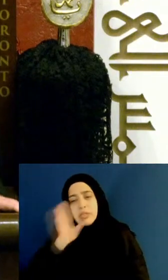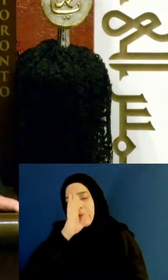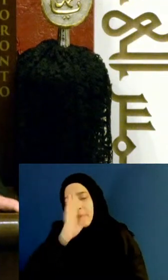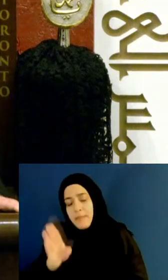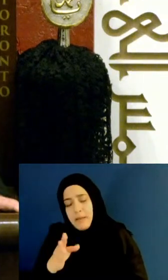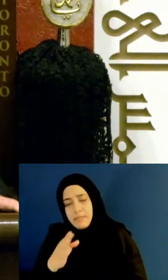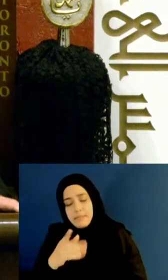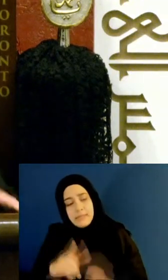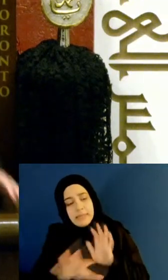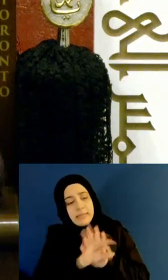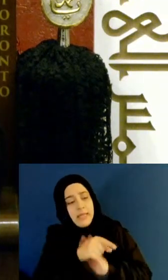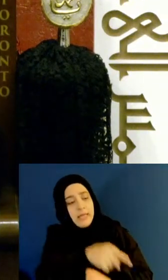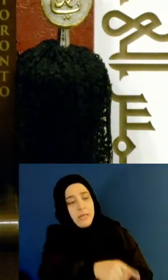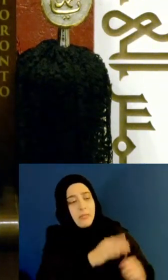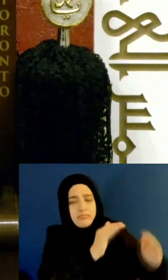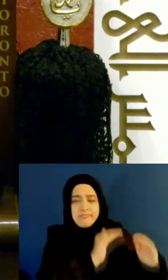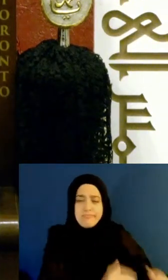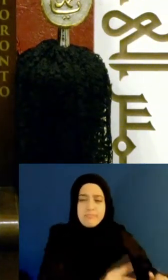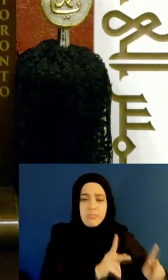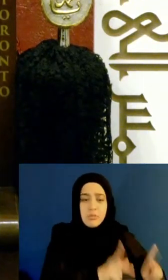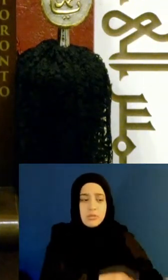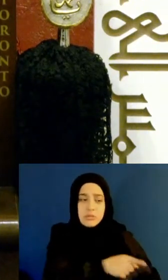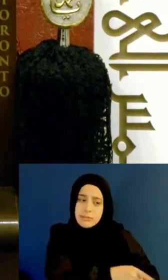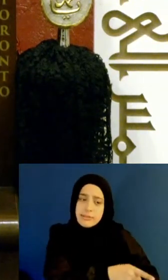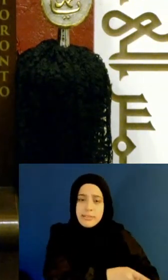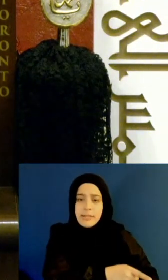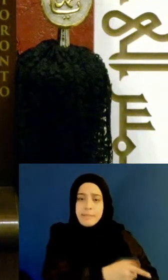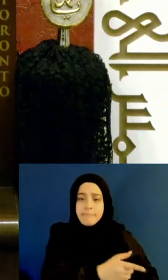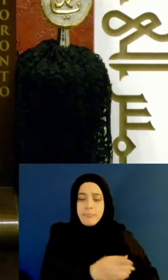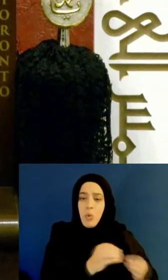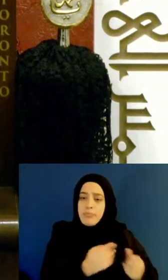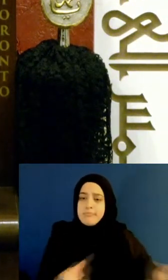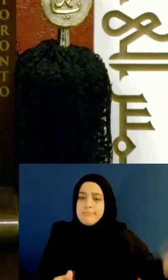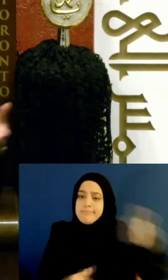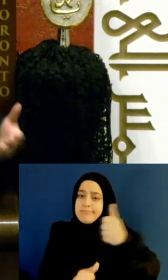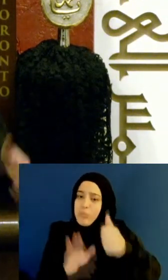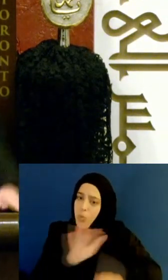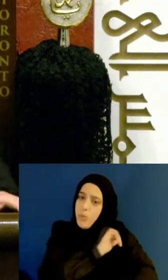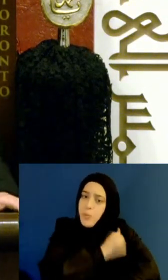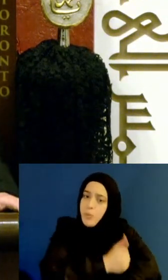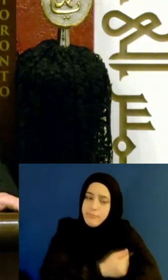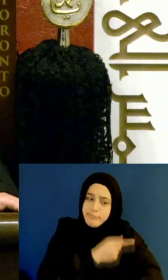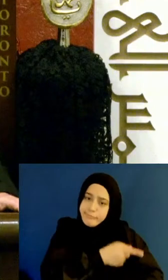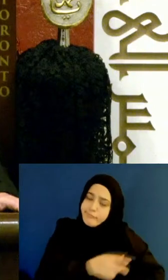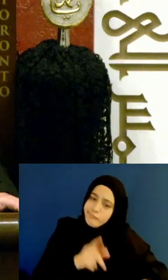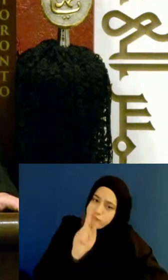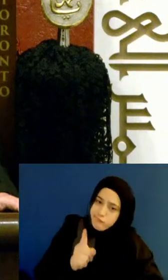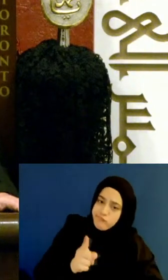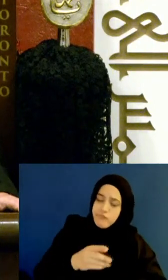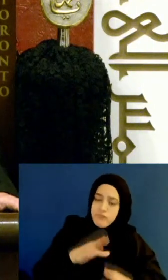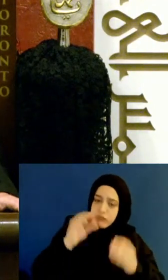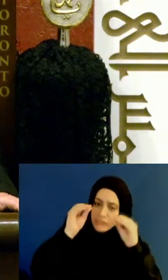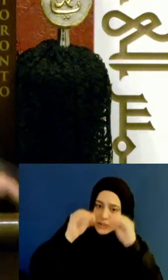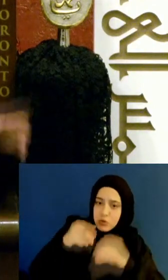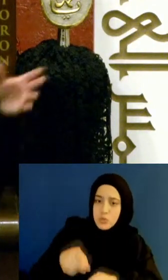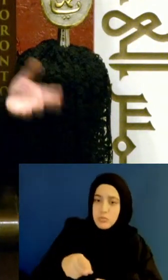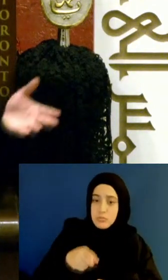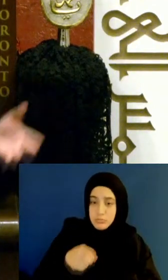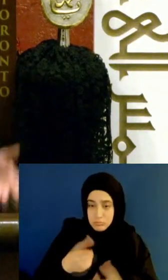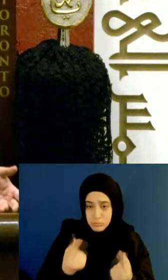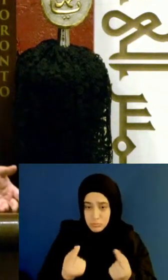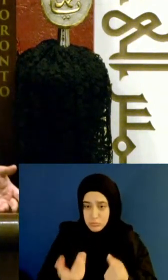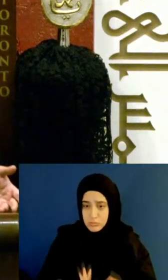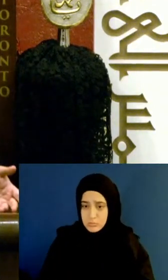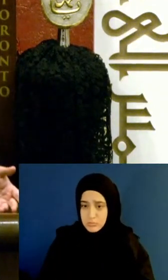within that global government. Is our nafs disciplined enough to accept that authority? Because during the